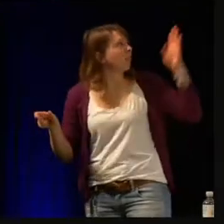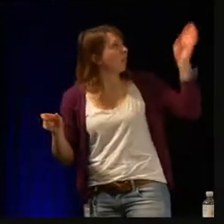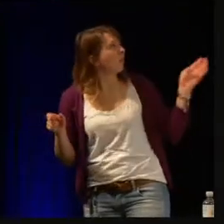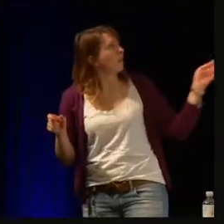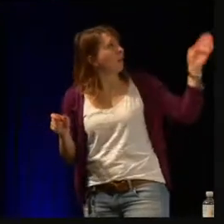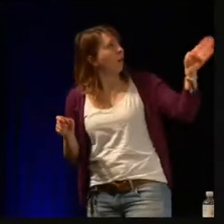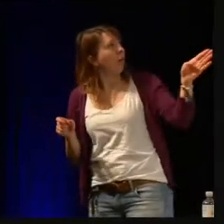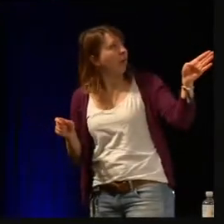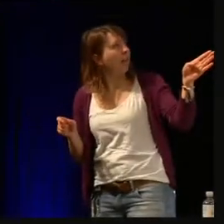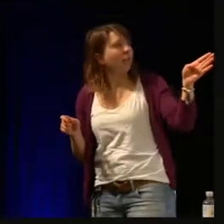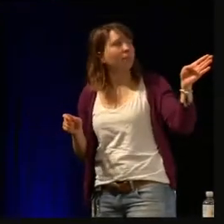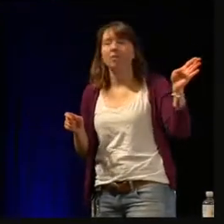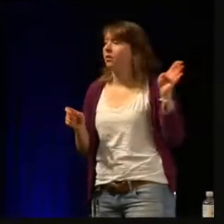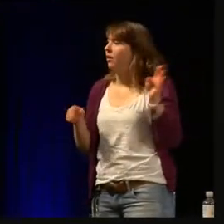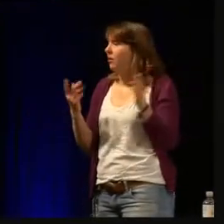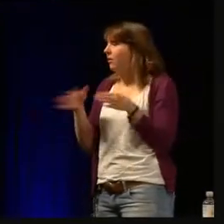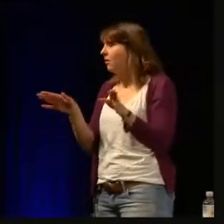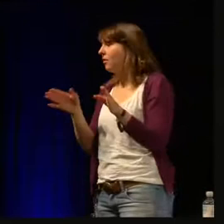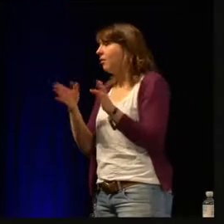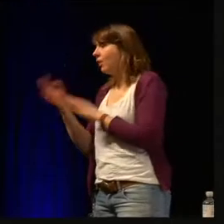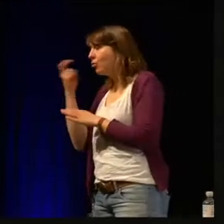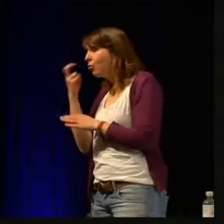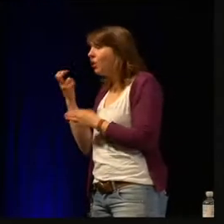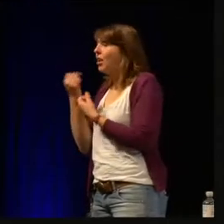looking for three black teenagers.